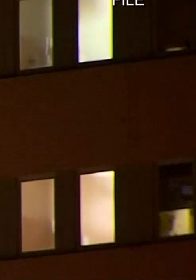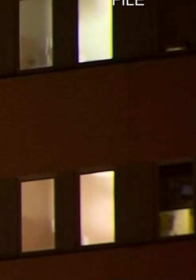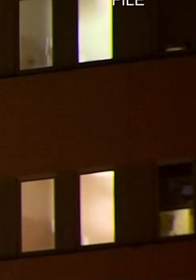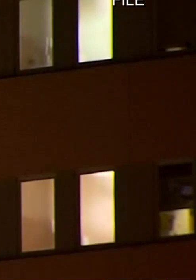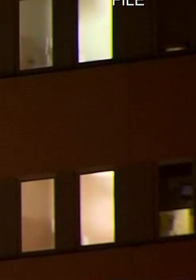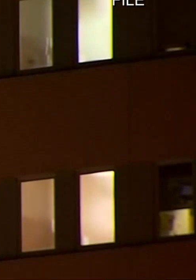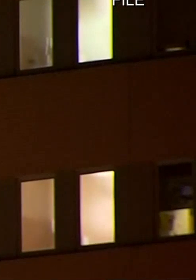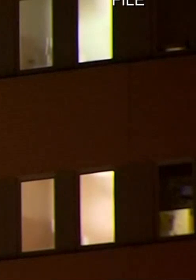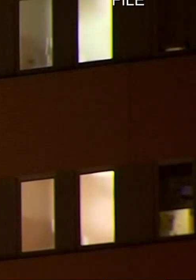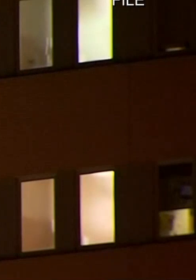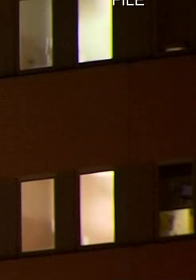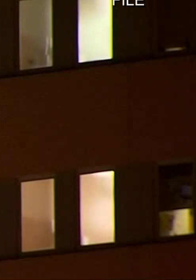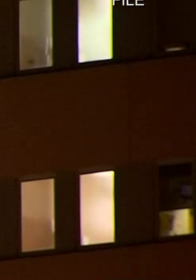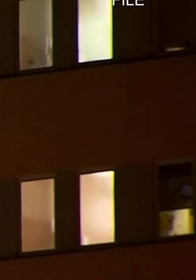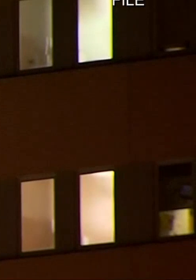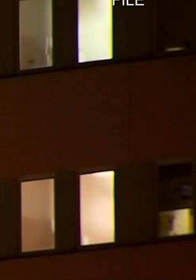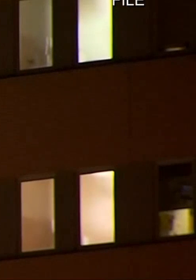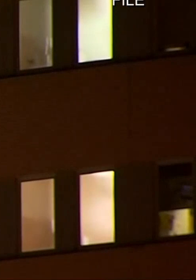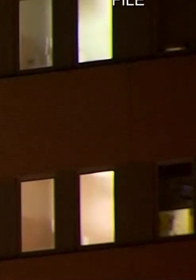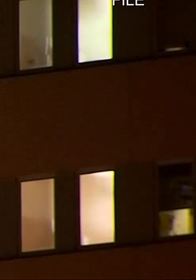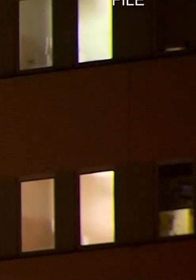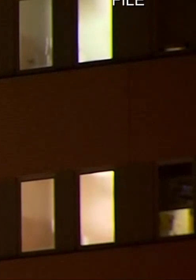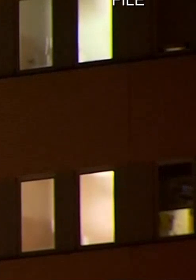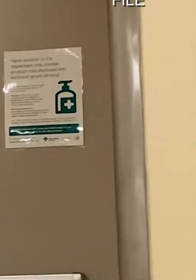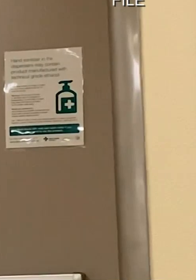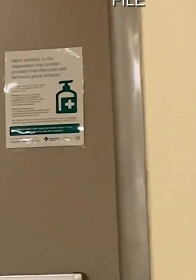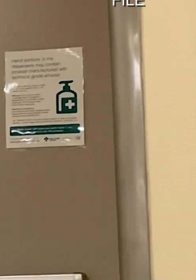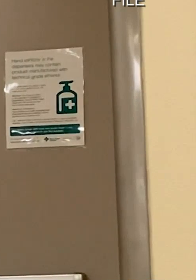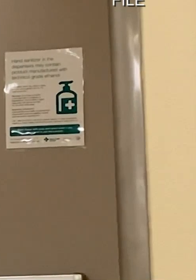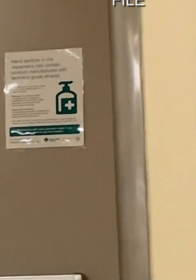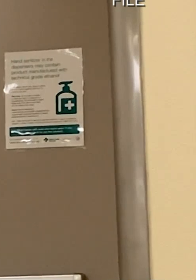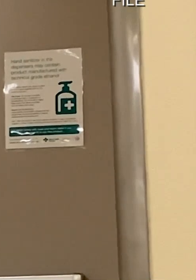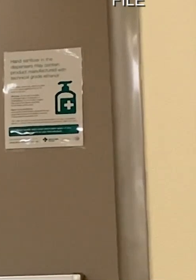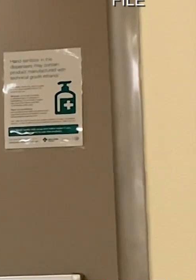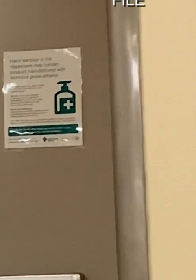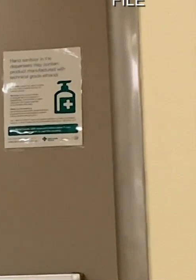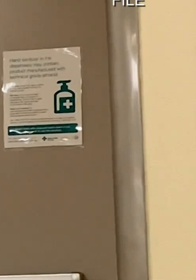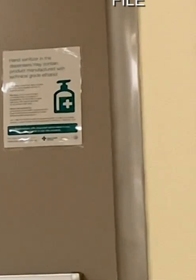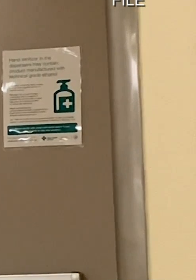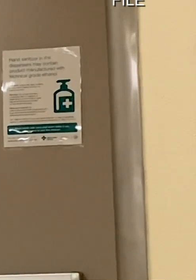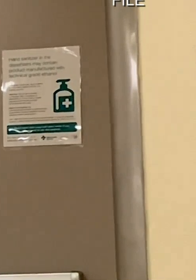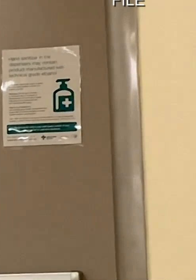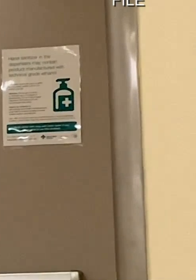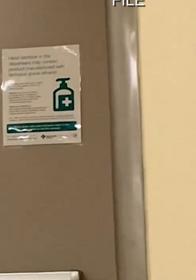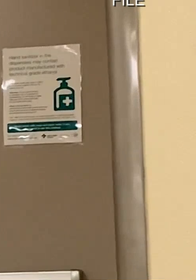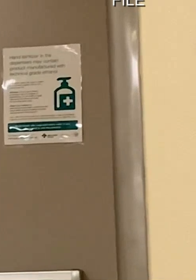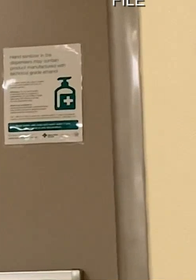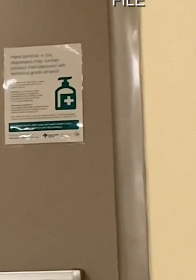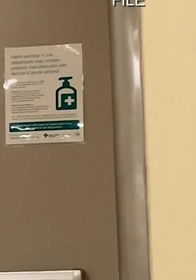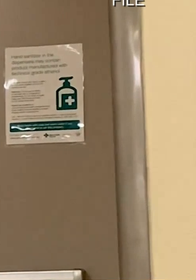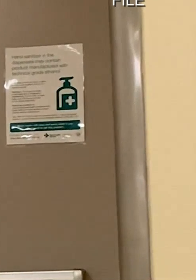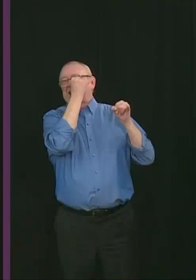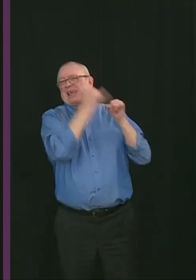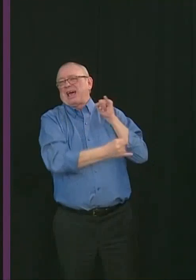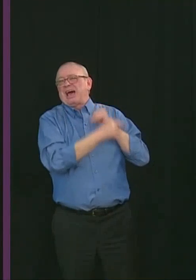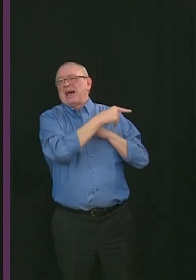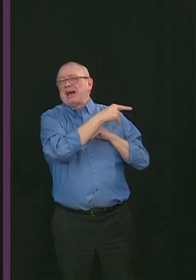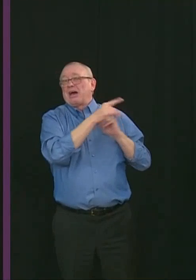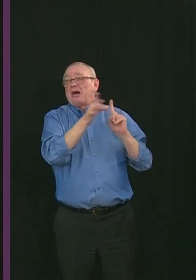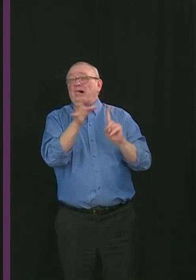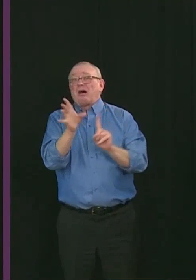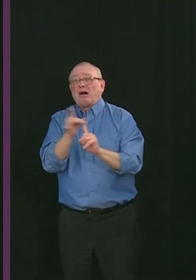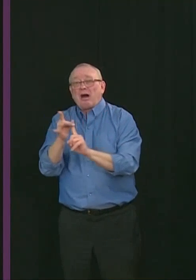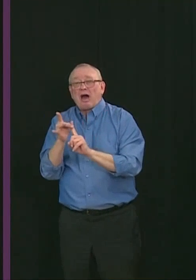workers themselves are in quarantine or sick. Hospitalization rates are a lagging indicator, and on average, patients admitted